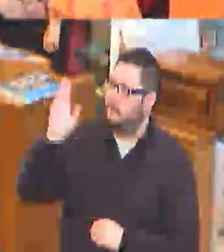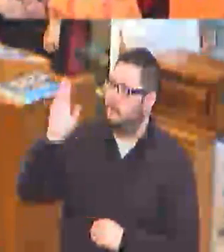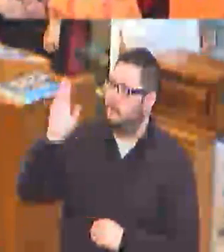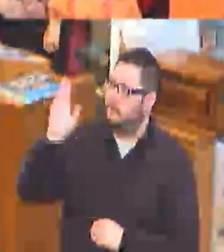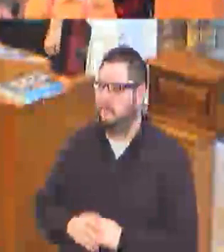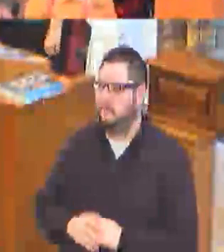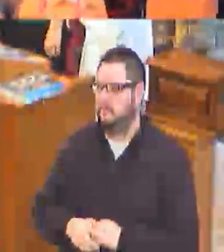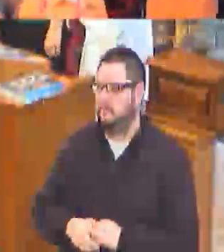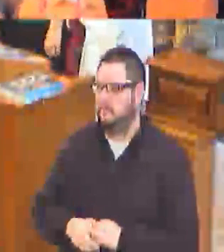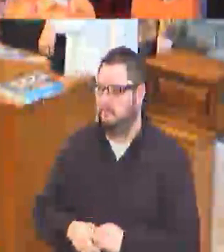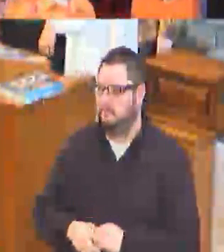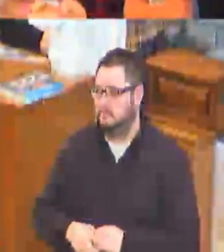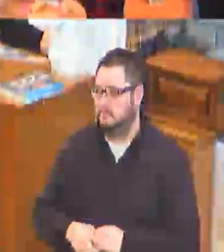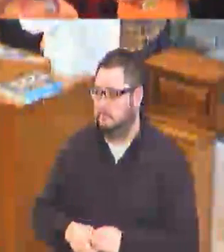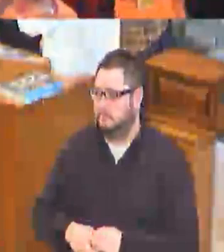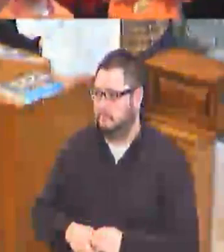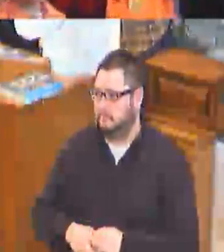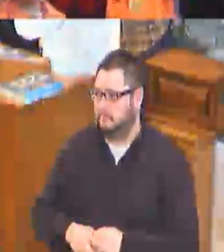God.